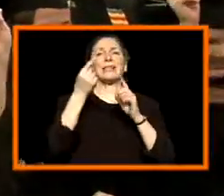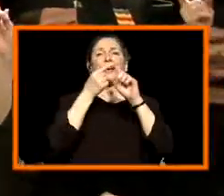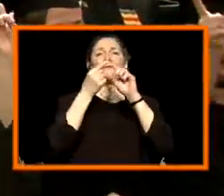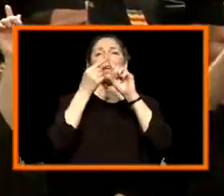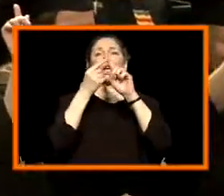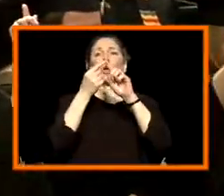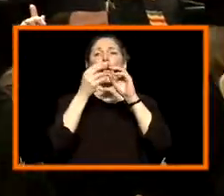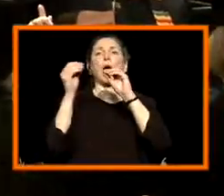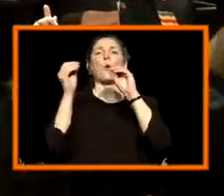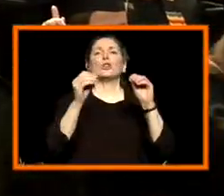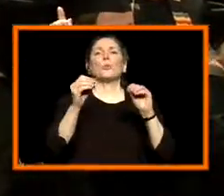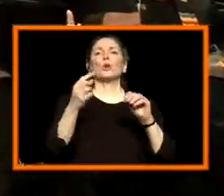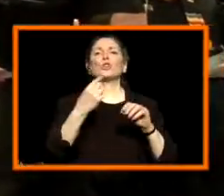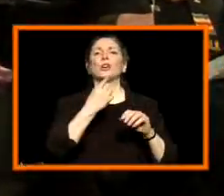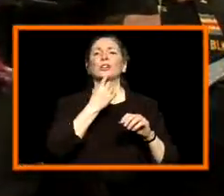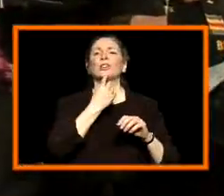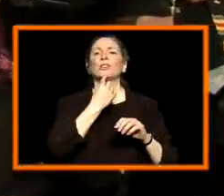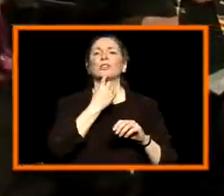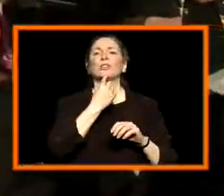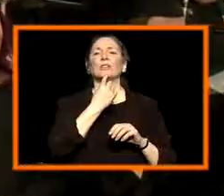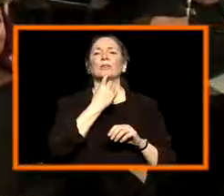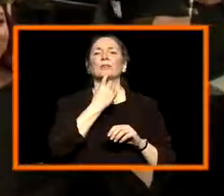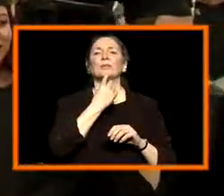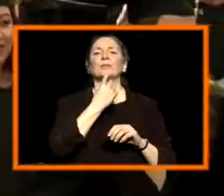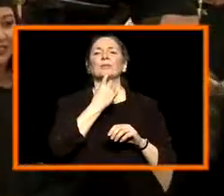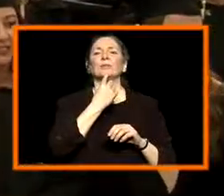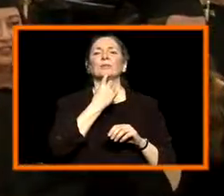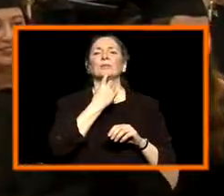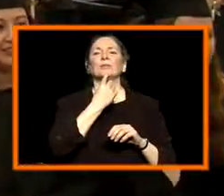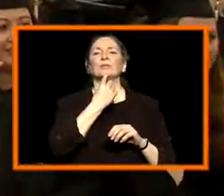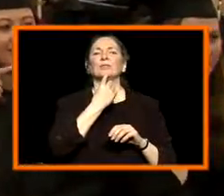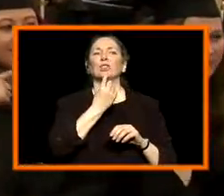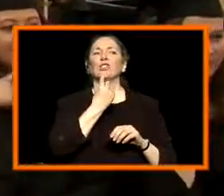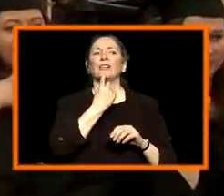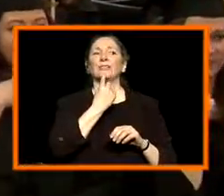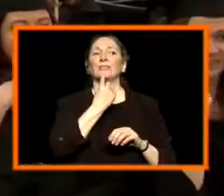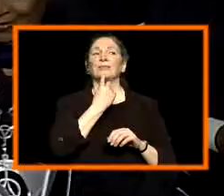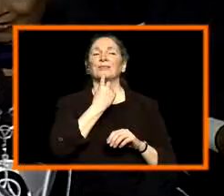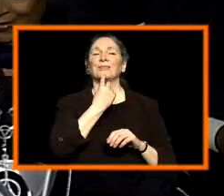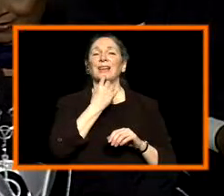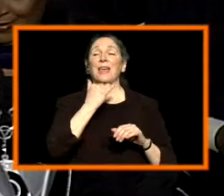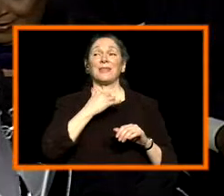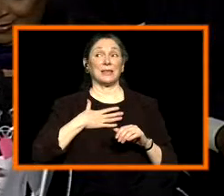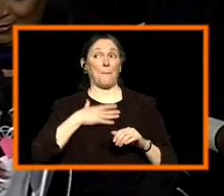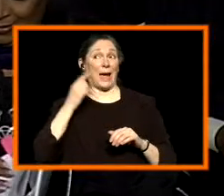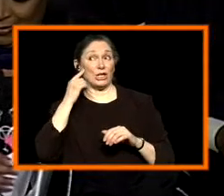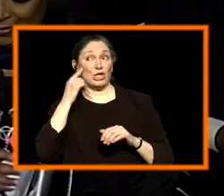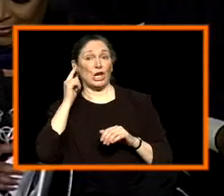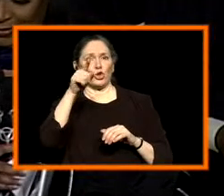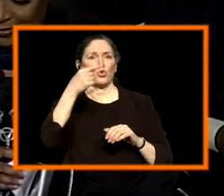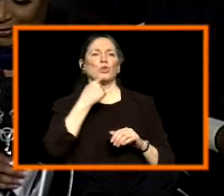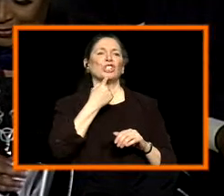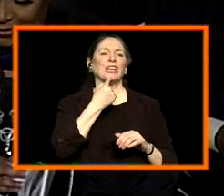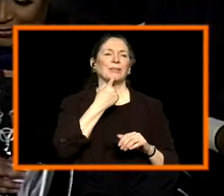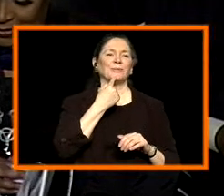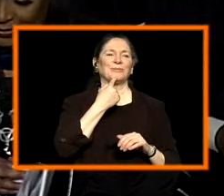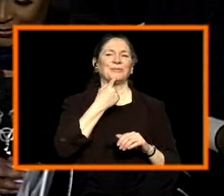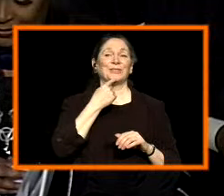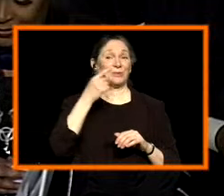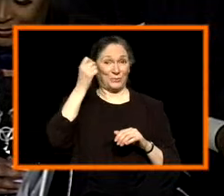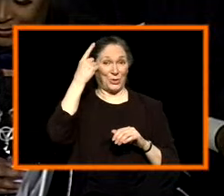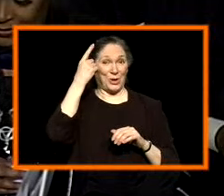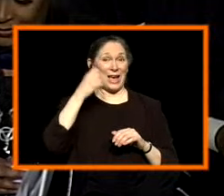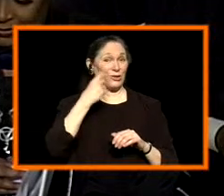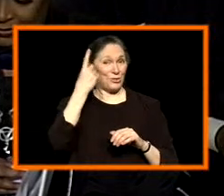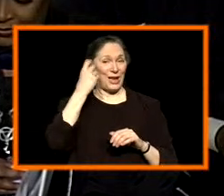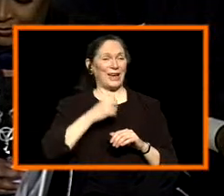finger and I want you to put it on your chin. On your chin. This is my cheek. You put it on your chin. You got